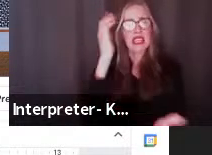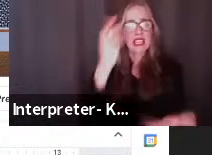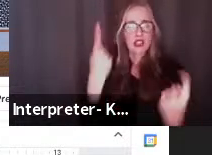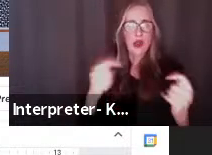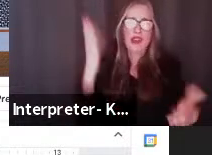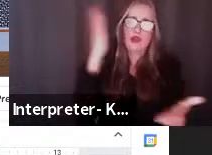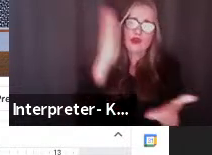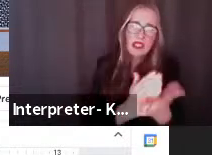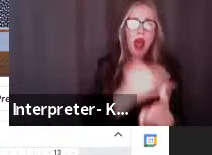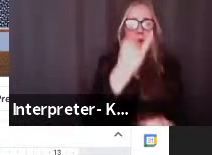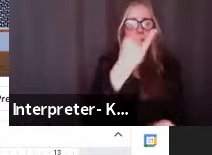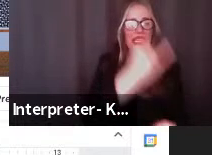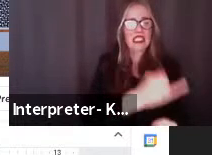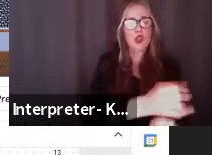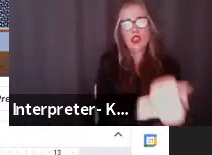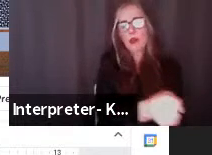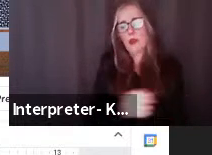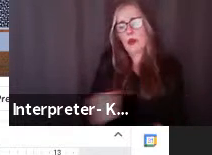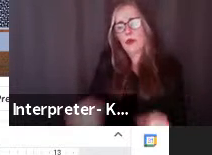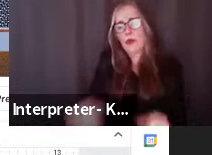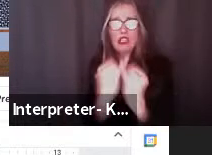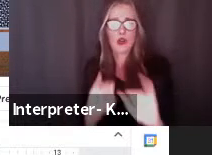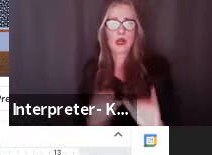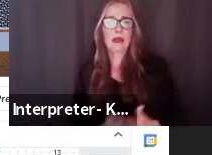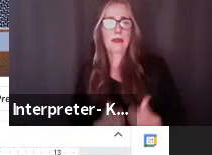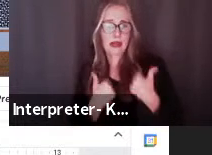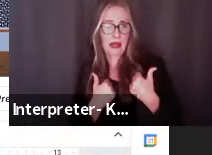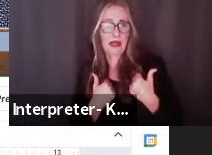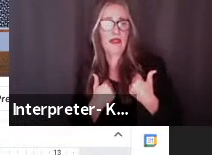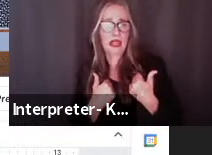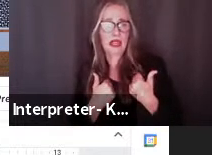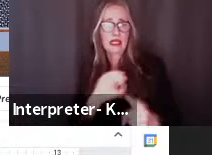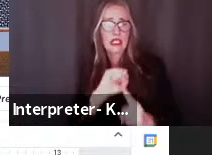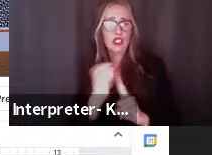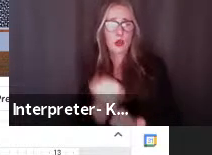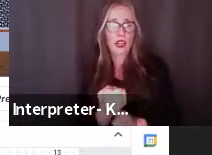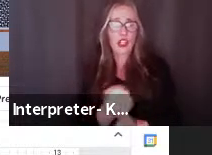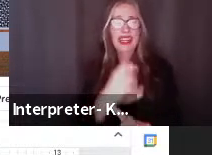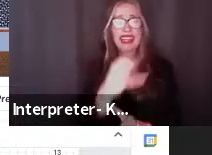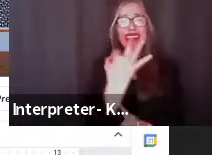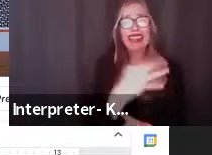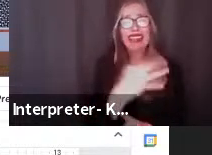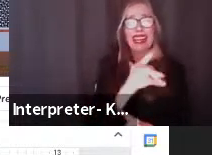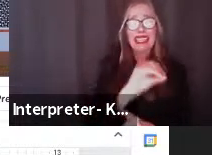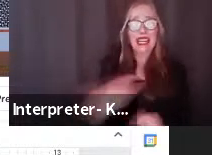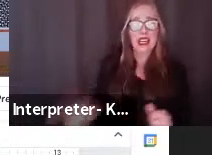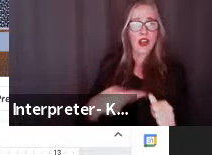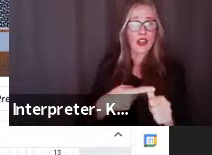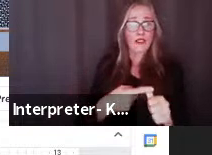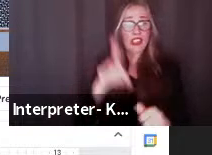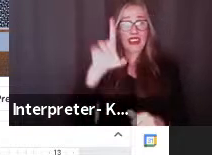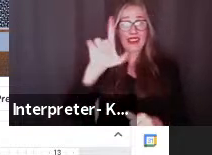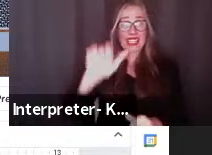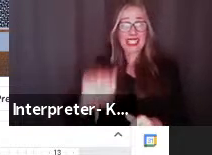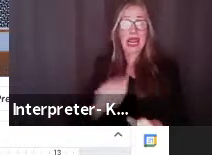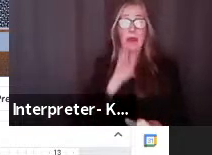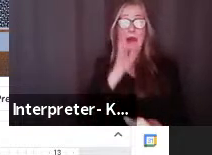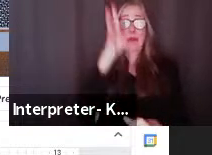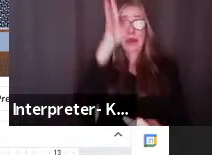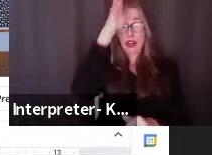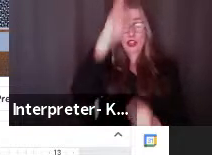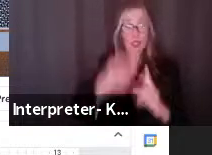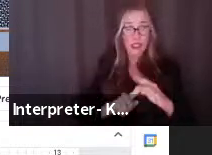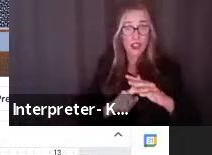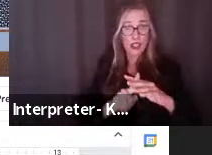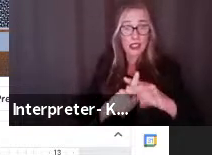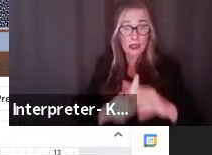look at that the 1980s as the first wave of disabled parenthood is manifesting states are choosing to include parental disabilities